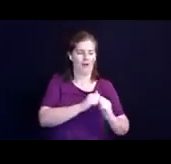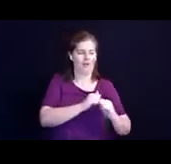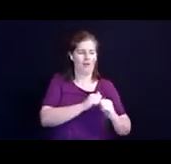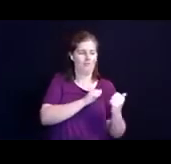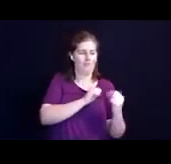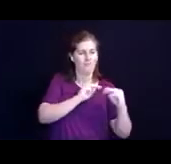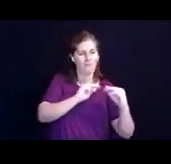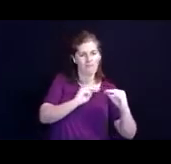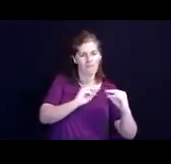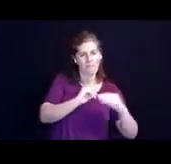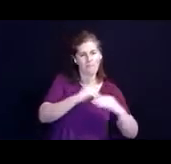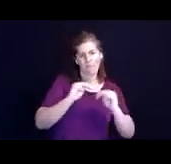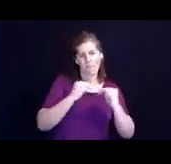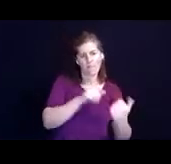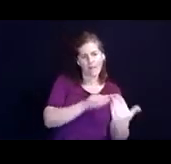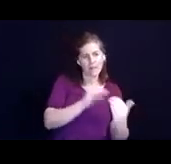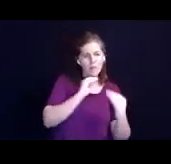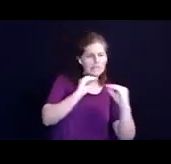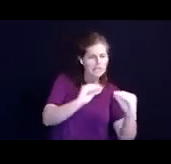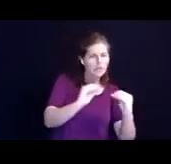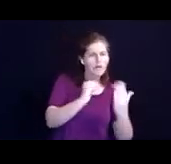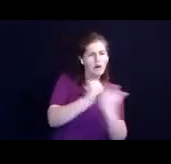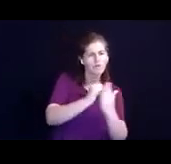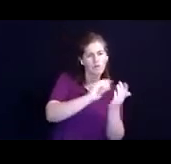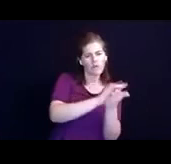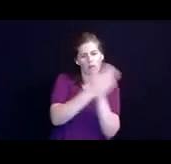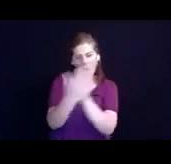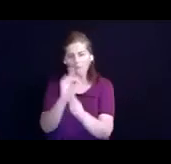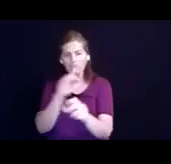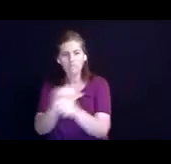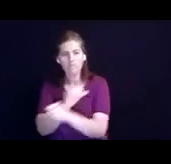you through to help you implement or translate the evidence into practice.